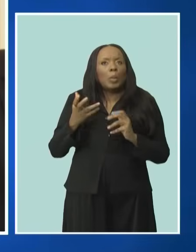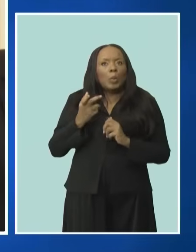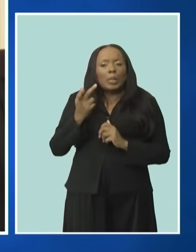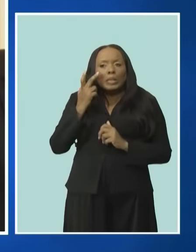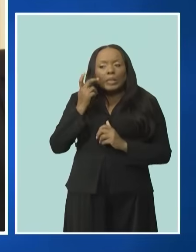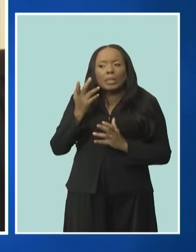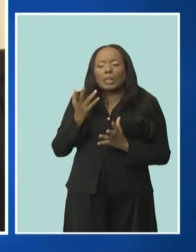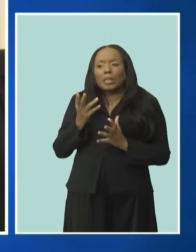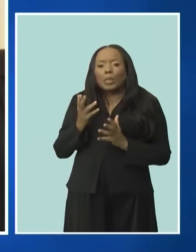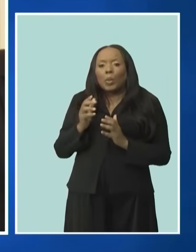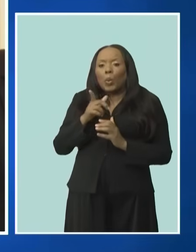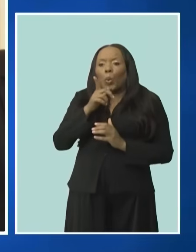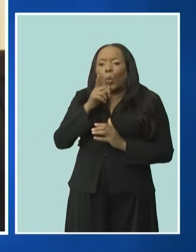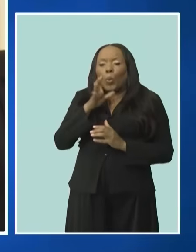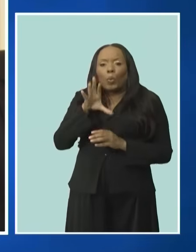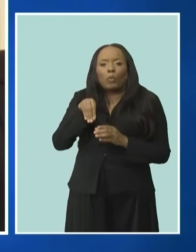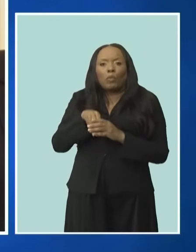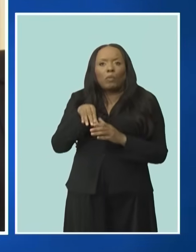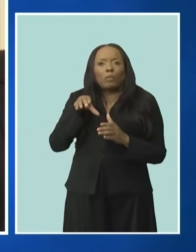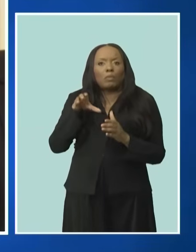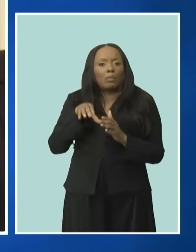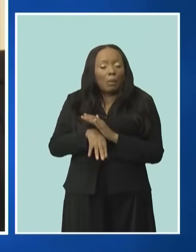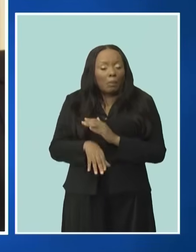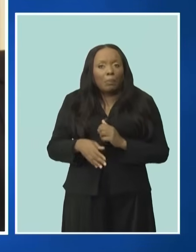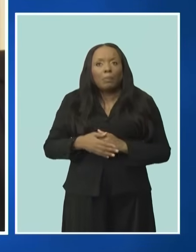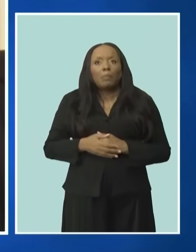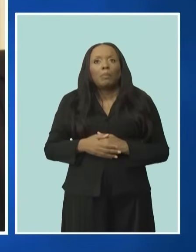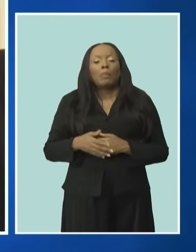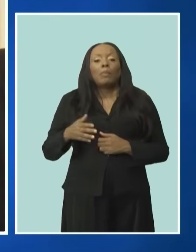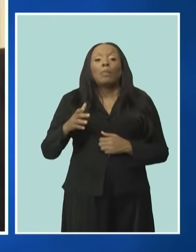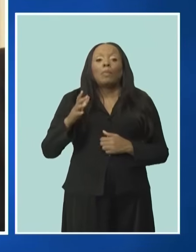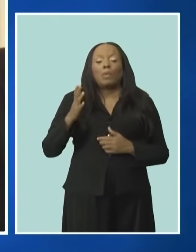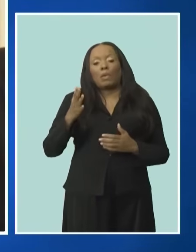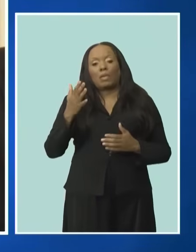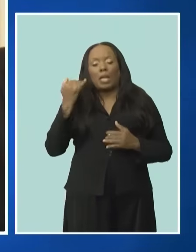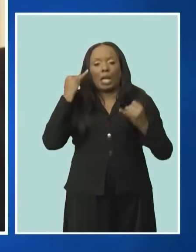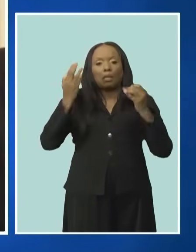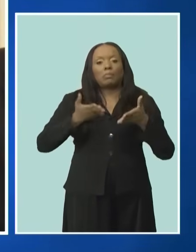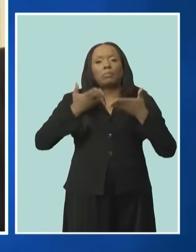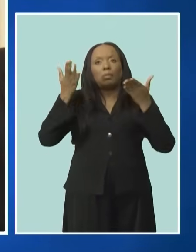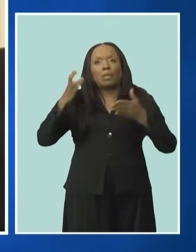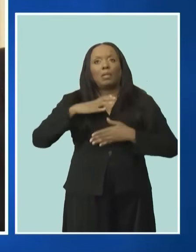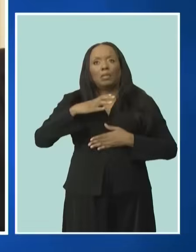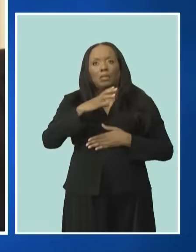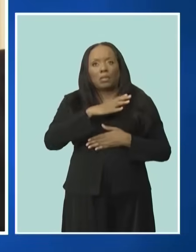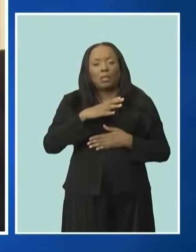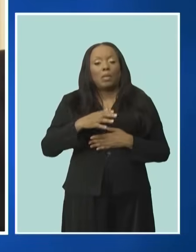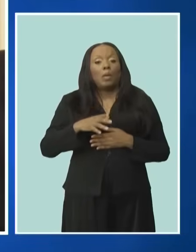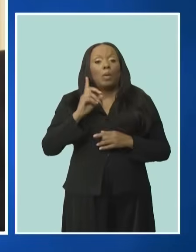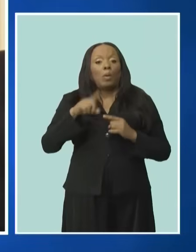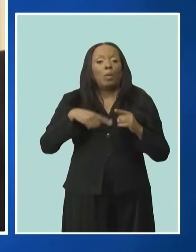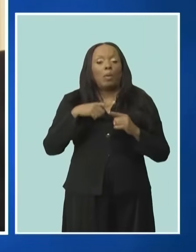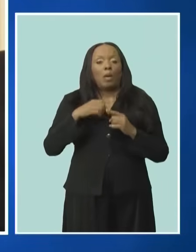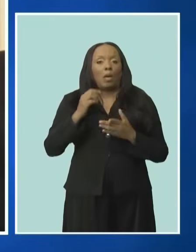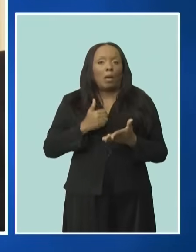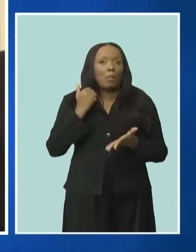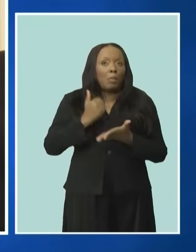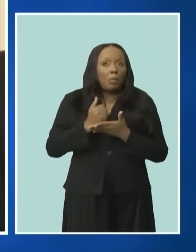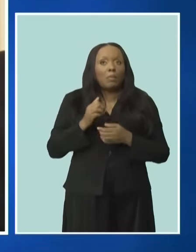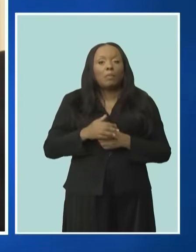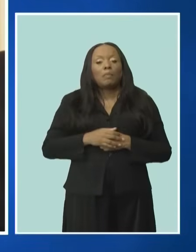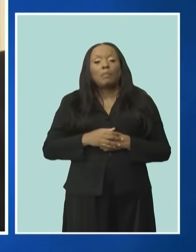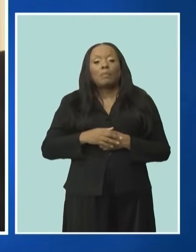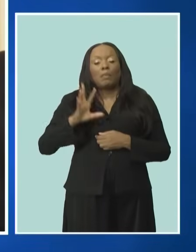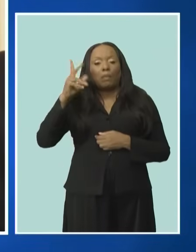has now to go to the full council. And once that is received by us through the Office of the Attorney General, the Cabinet and